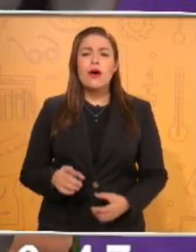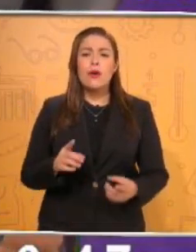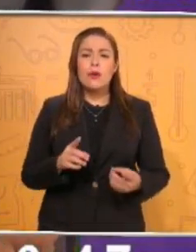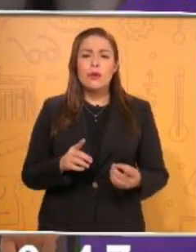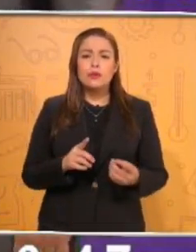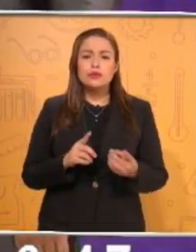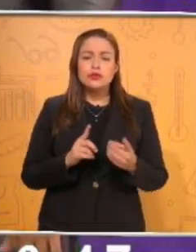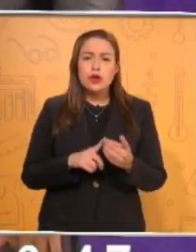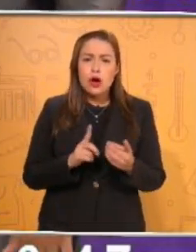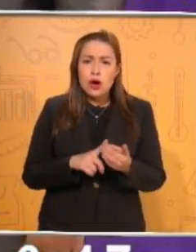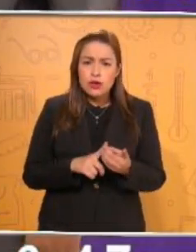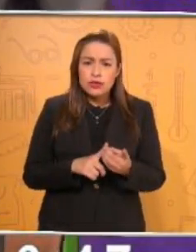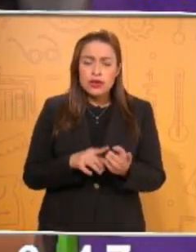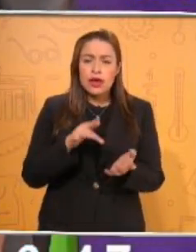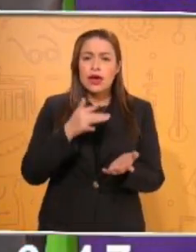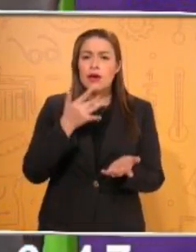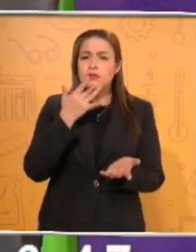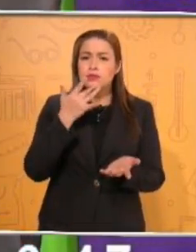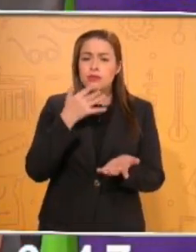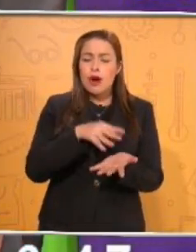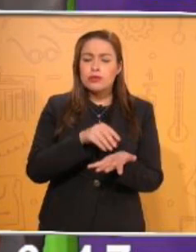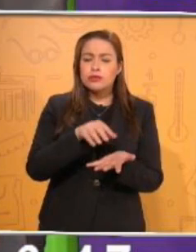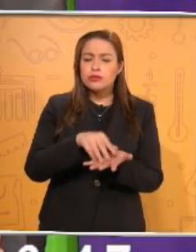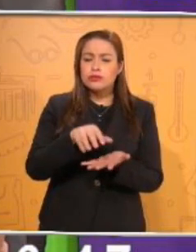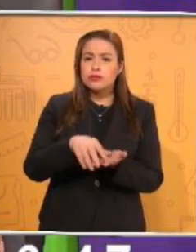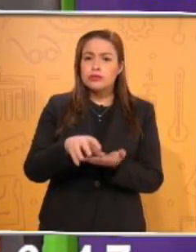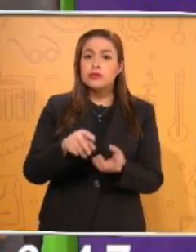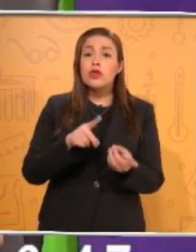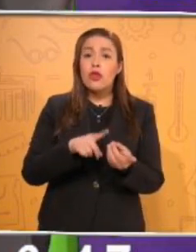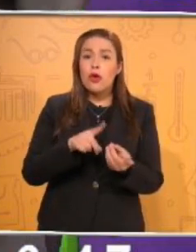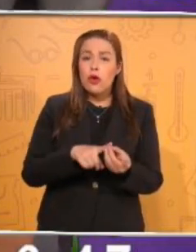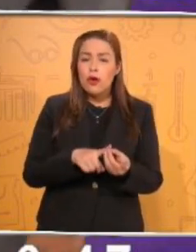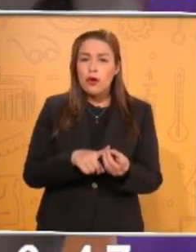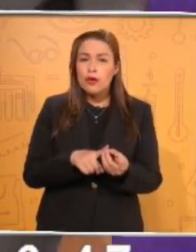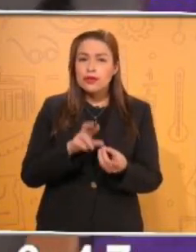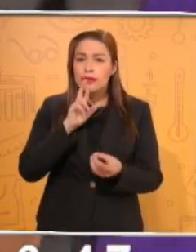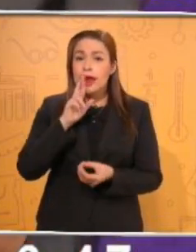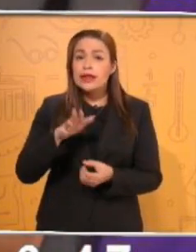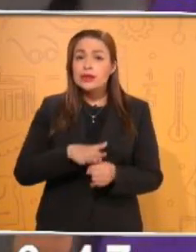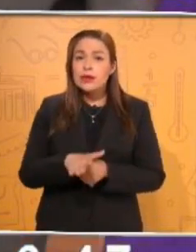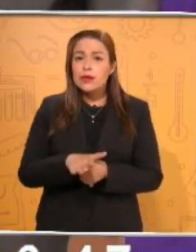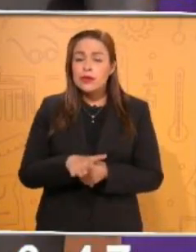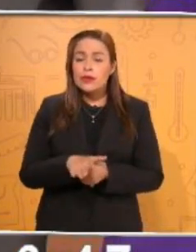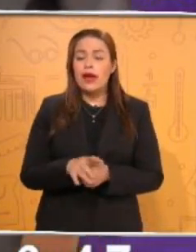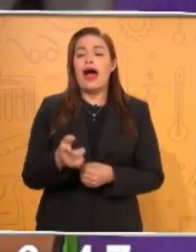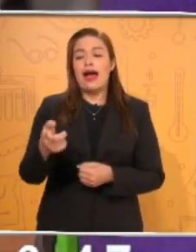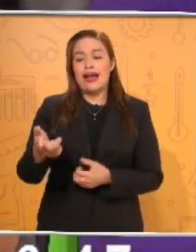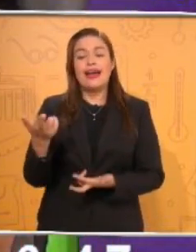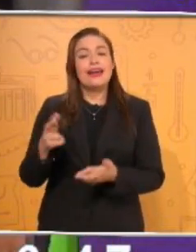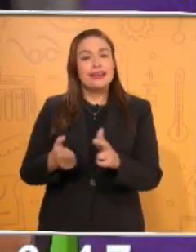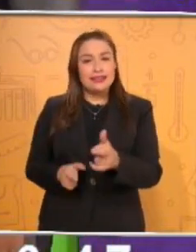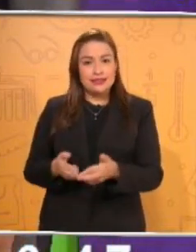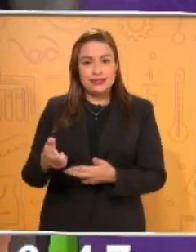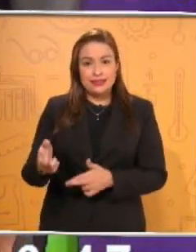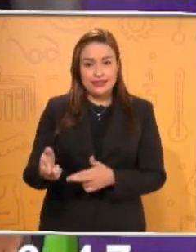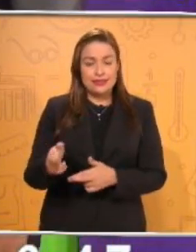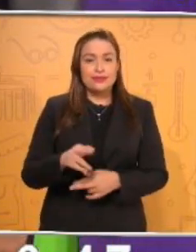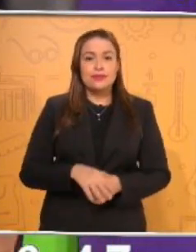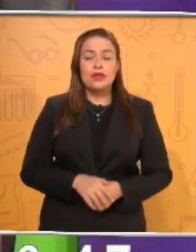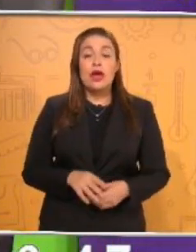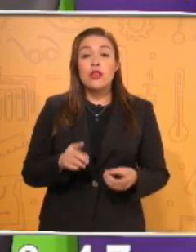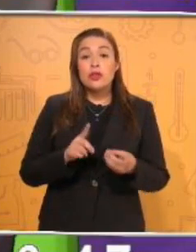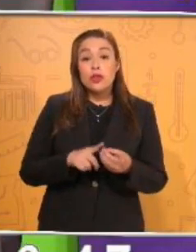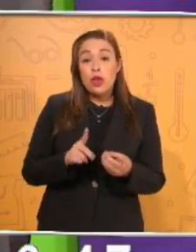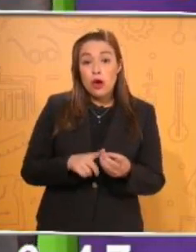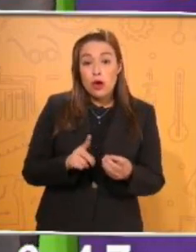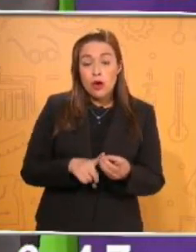the frogs jumping? Answer. In the river. Where were